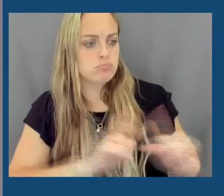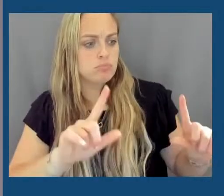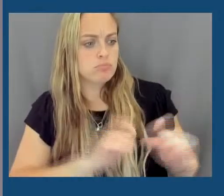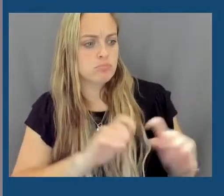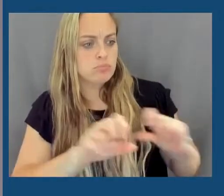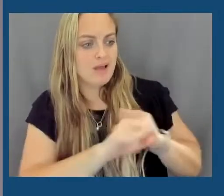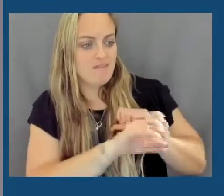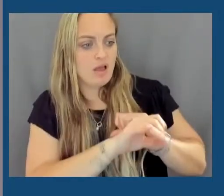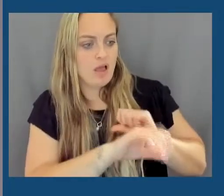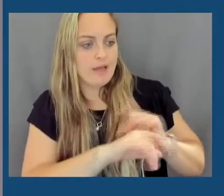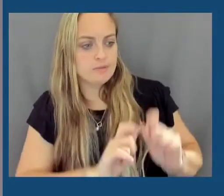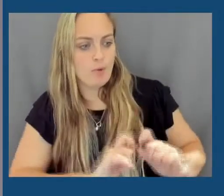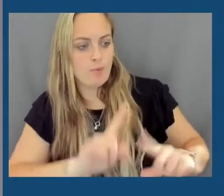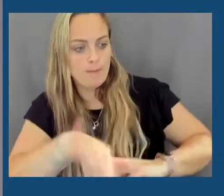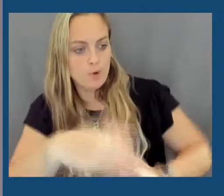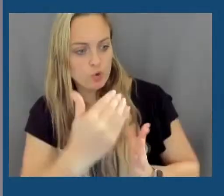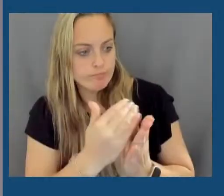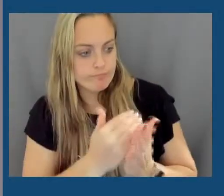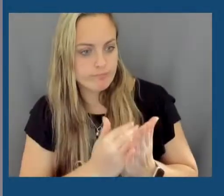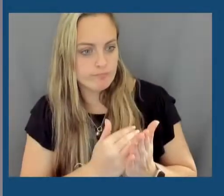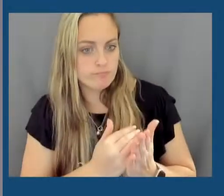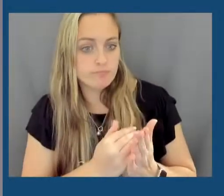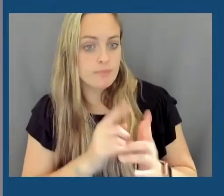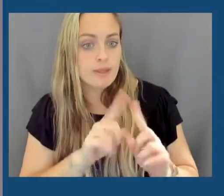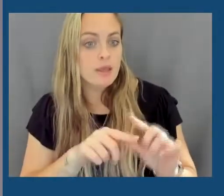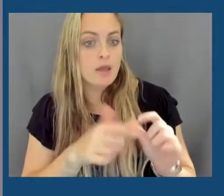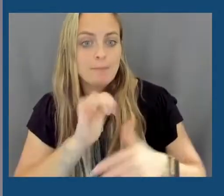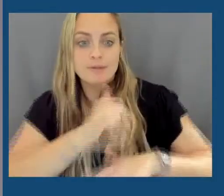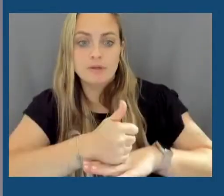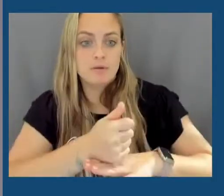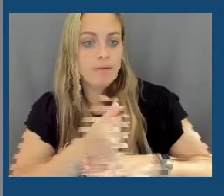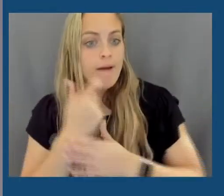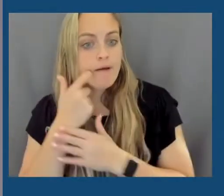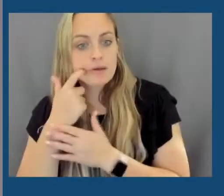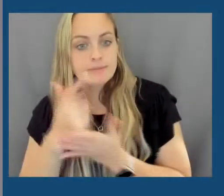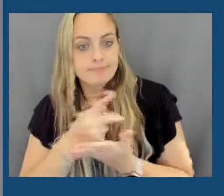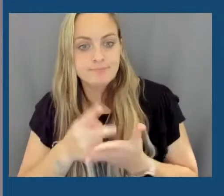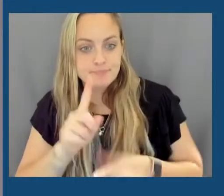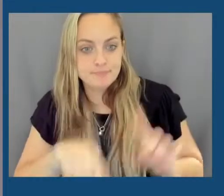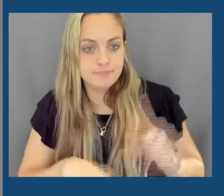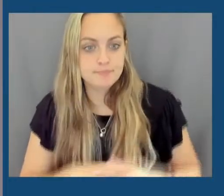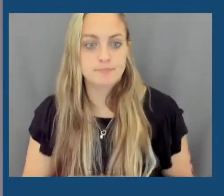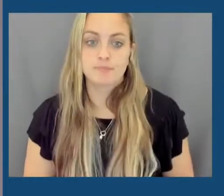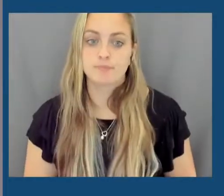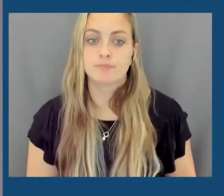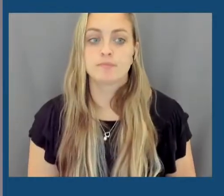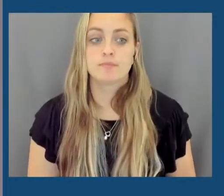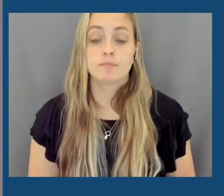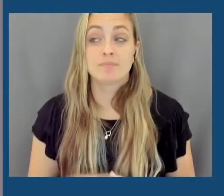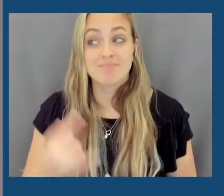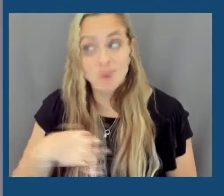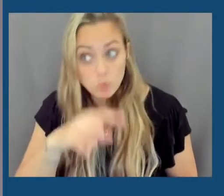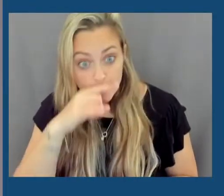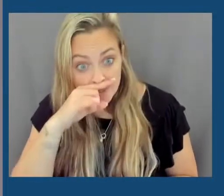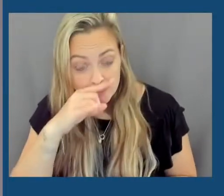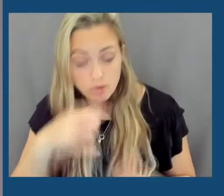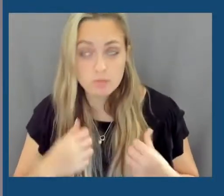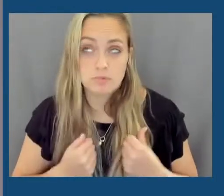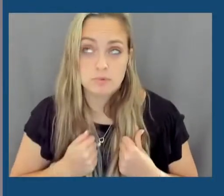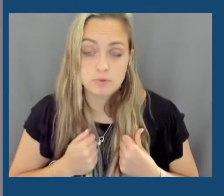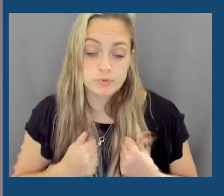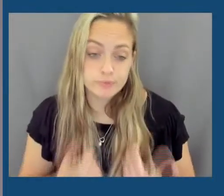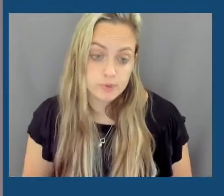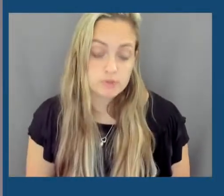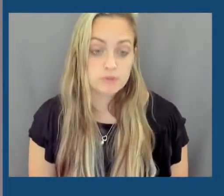be curated by addictive algorithms. Another thing, our kids are exhausted. I have